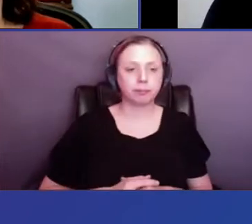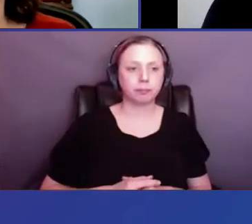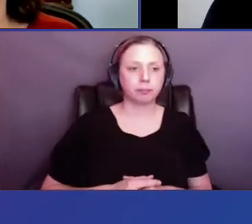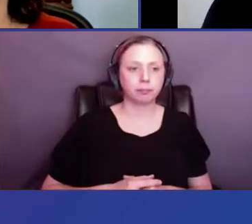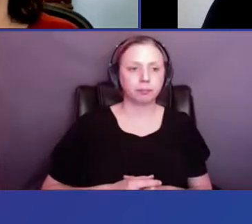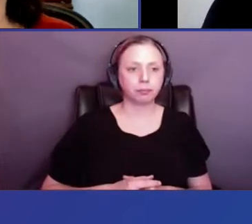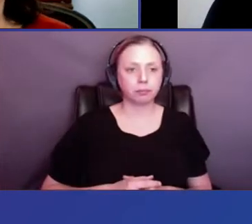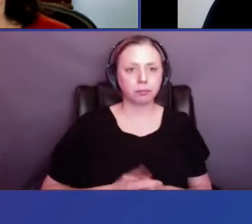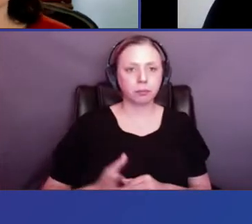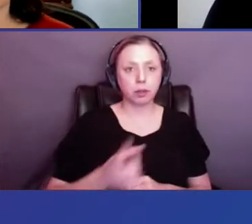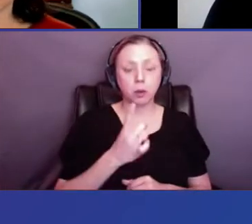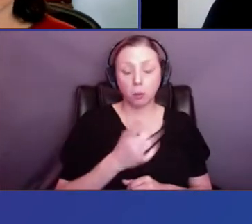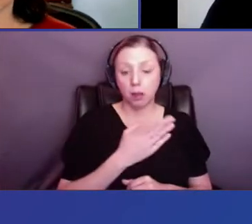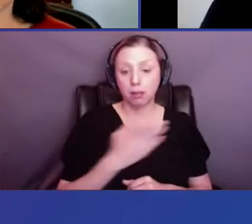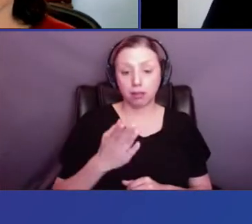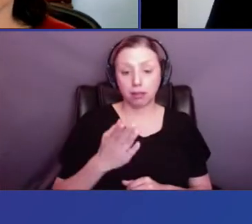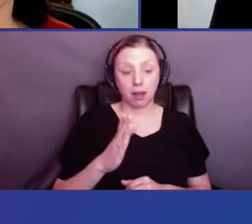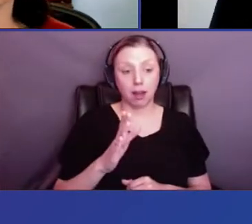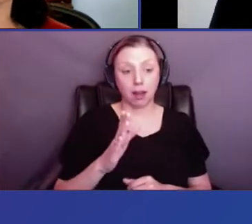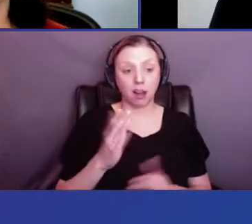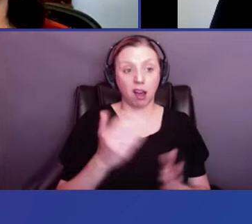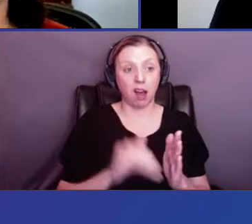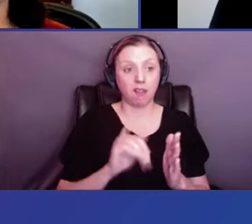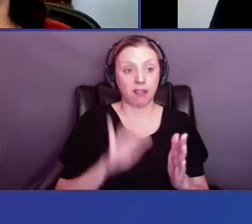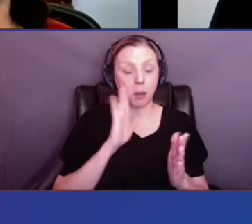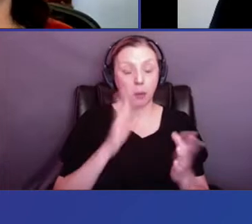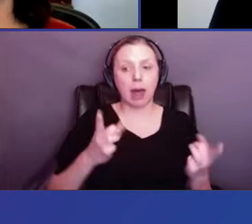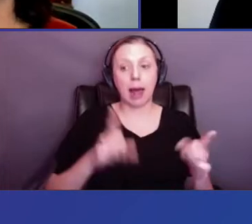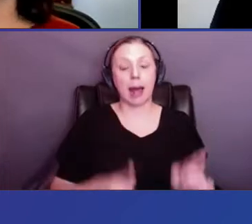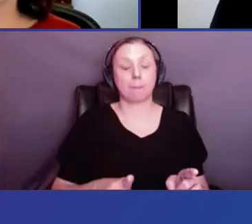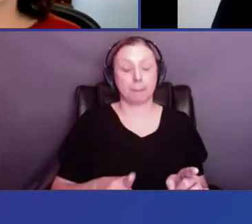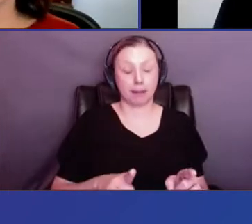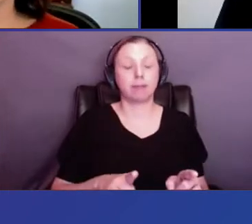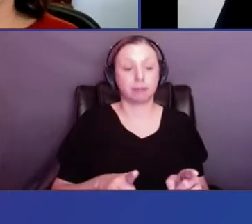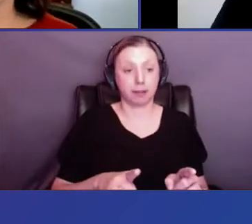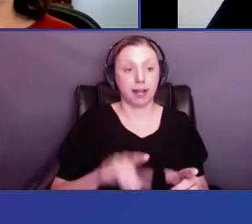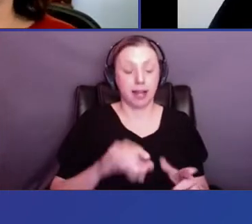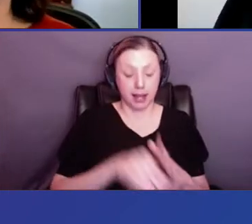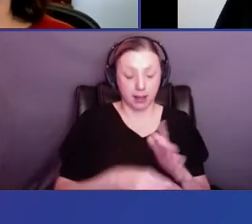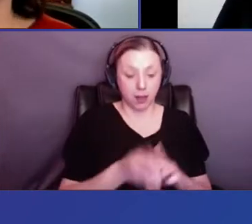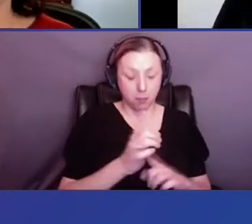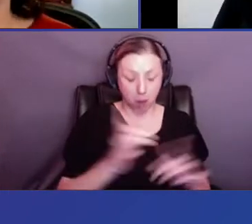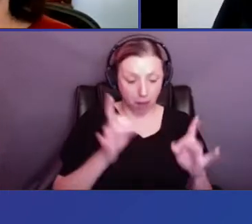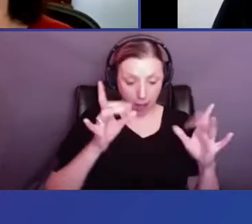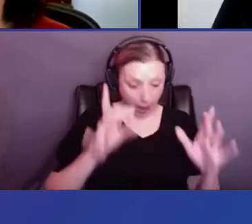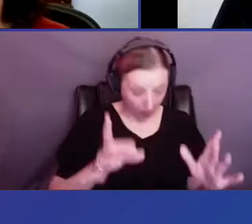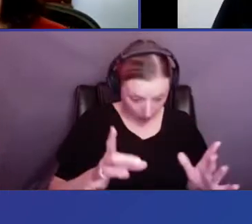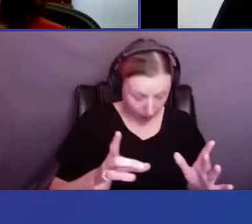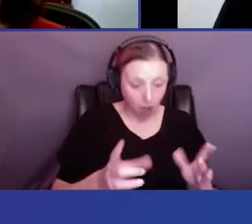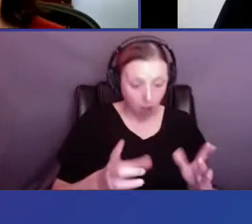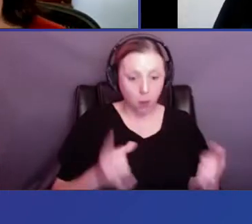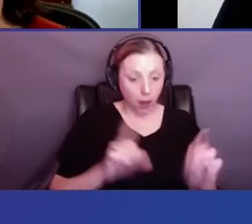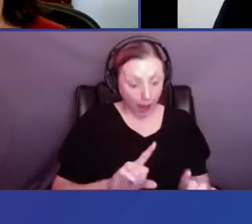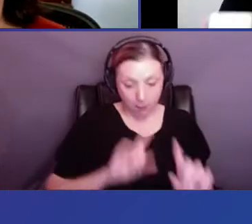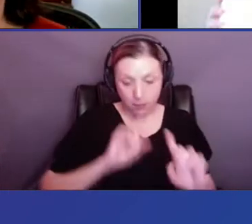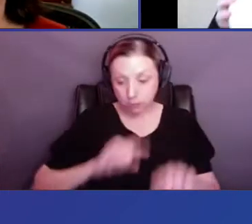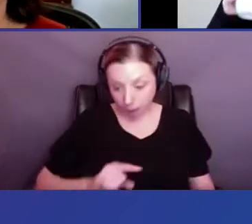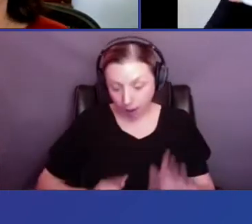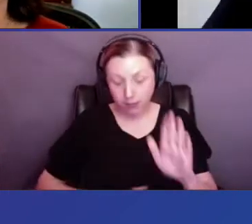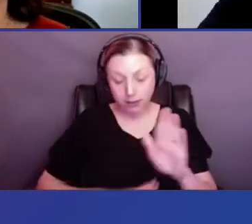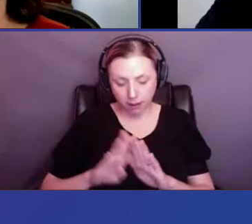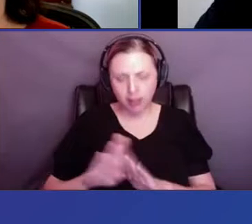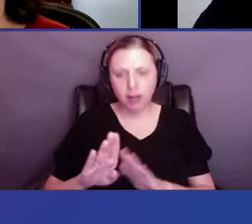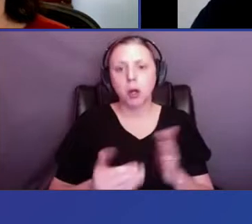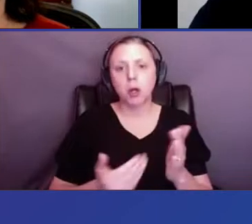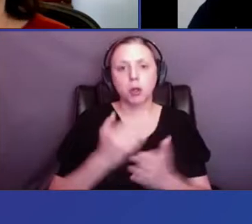One of the things that happens often in moments of crisis is that we develop these new methodologies of support. We identify these